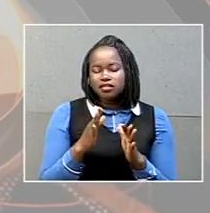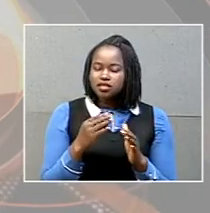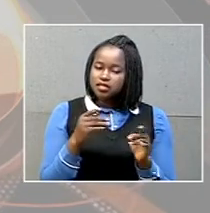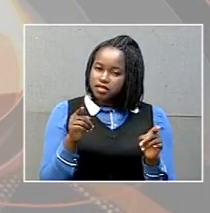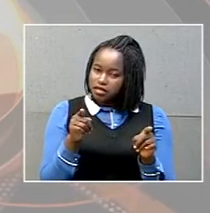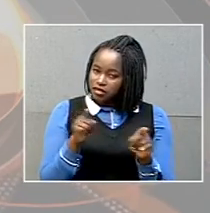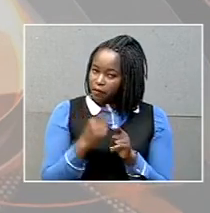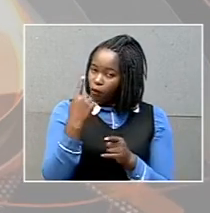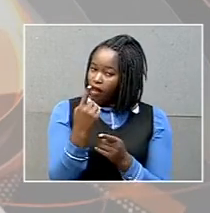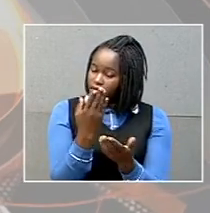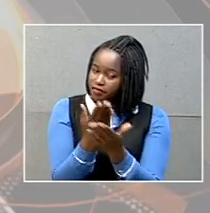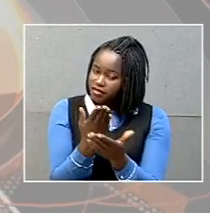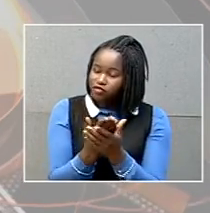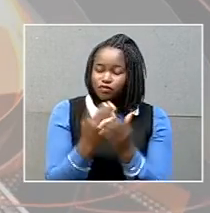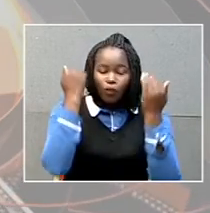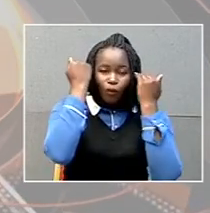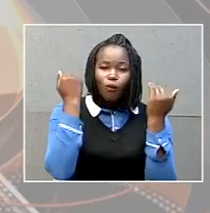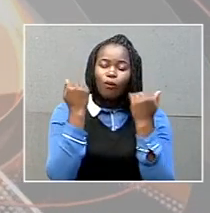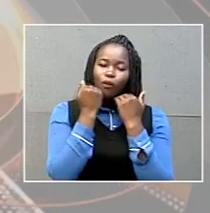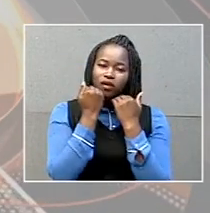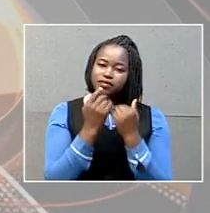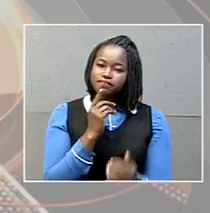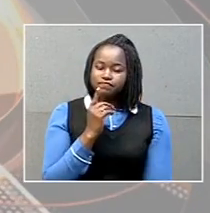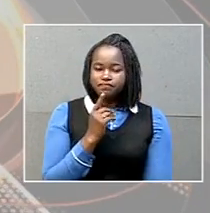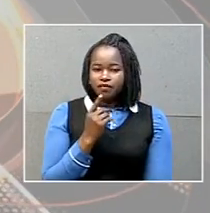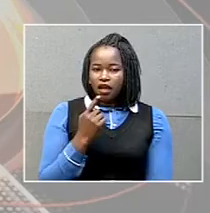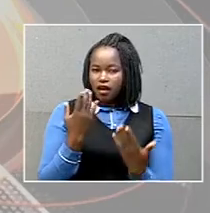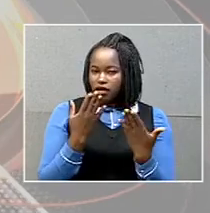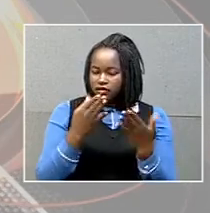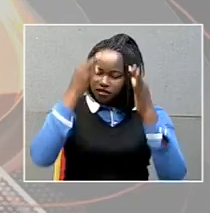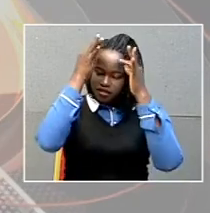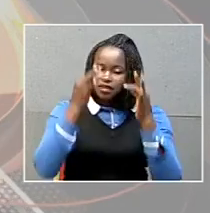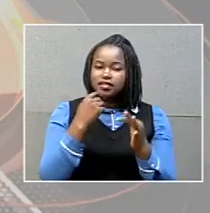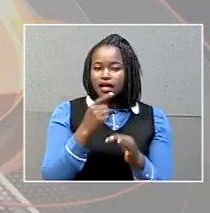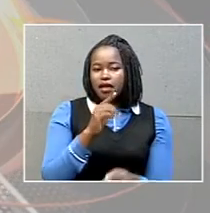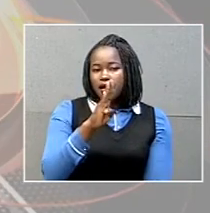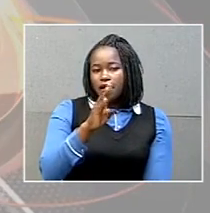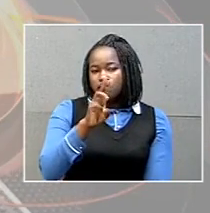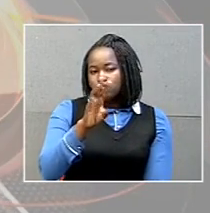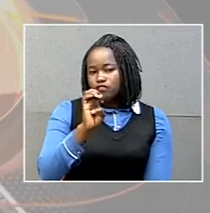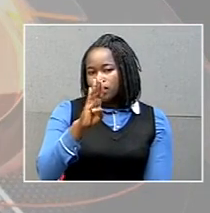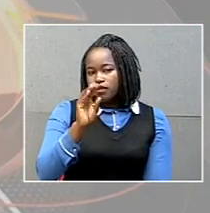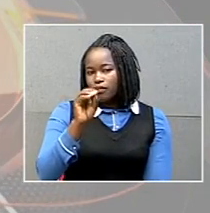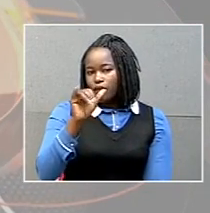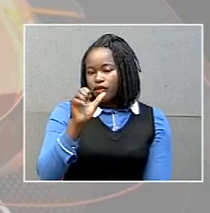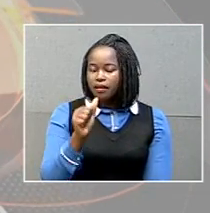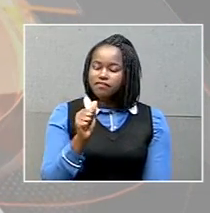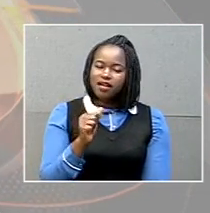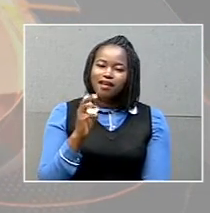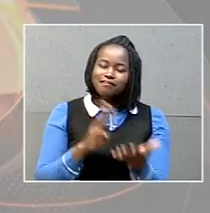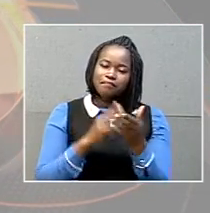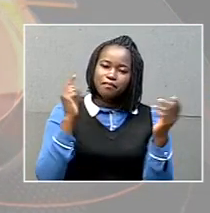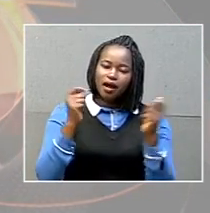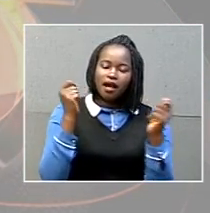In one of the petitions, court ruled that in the case of Weboya Vincent, the trial judge in Mbale High Court